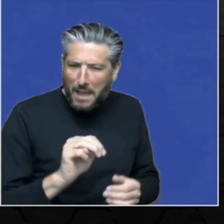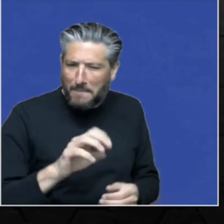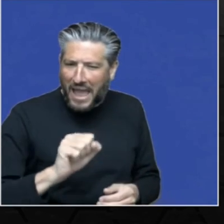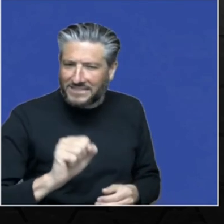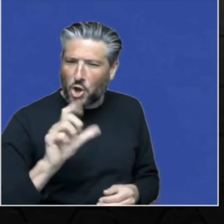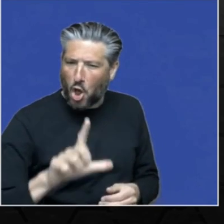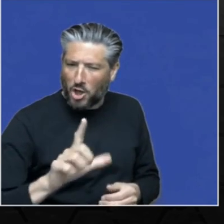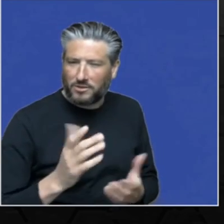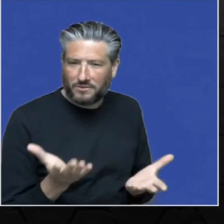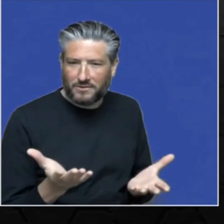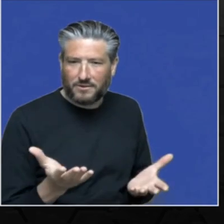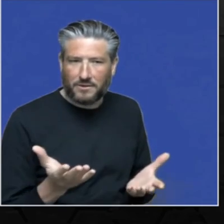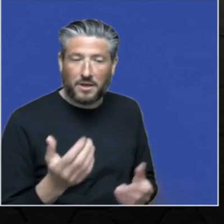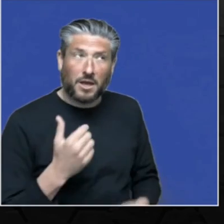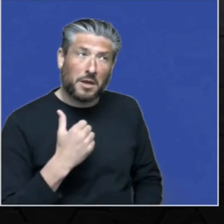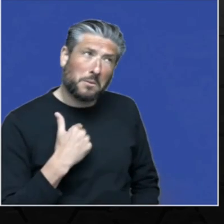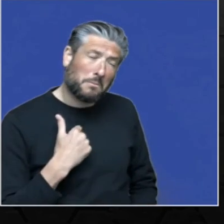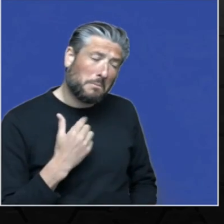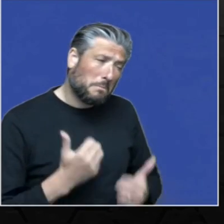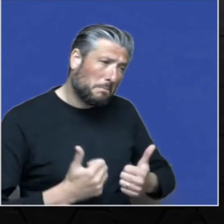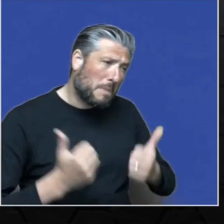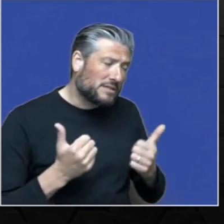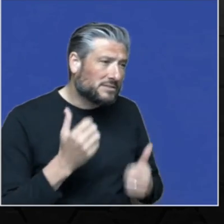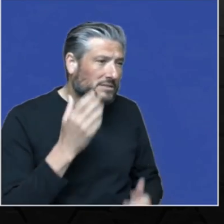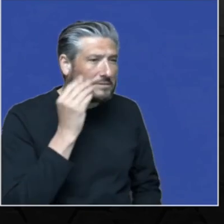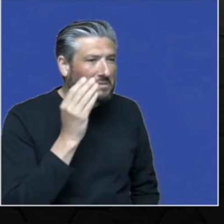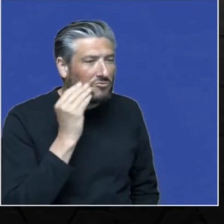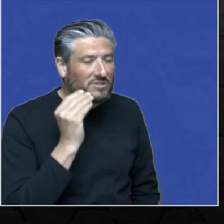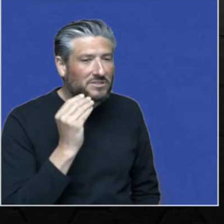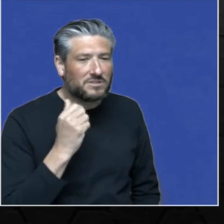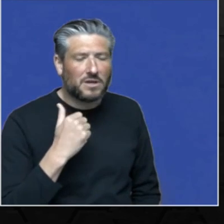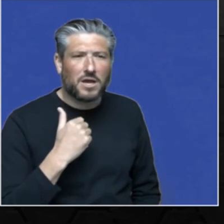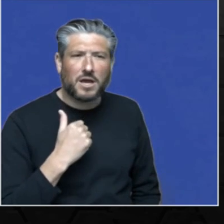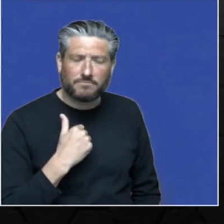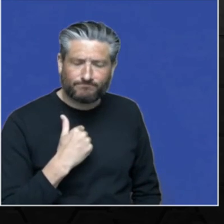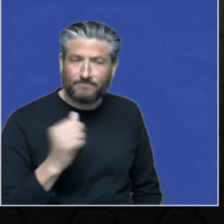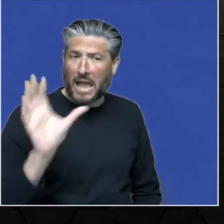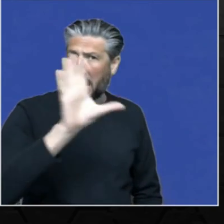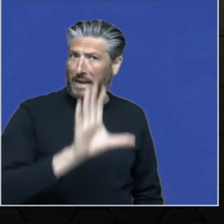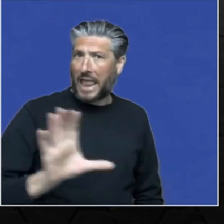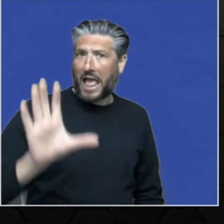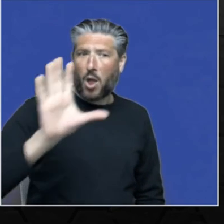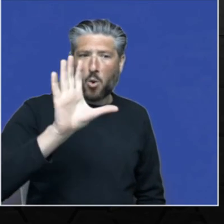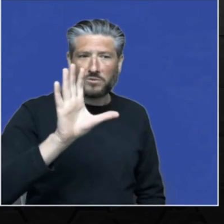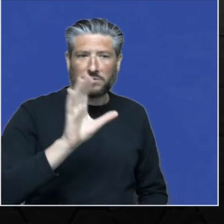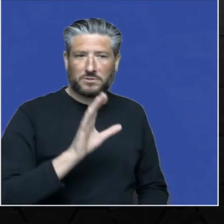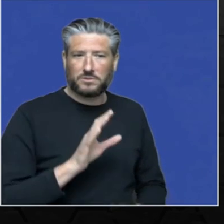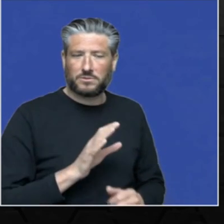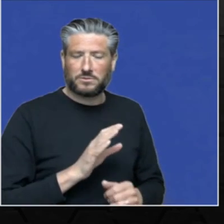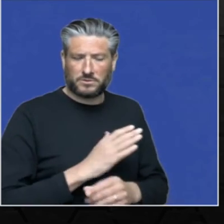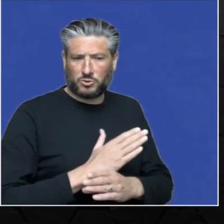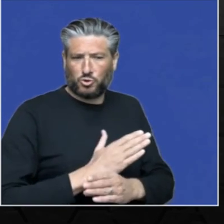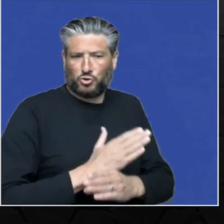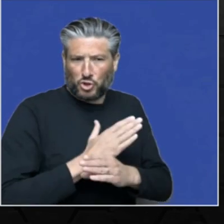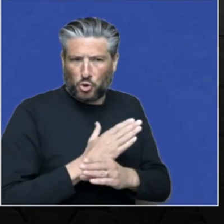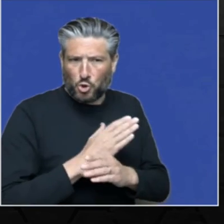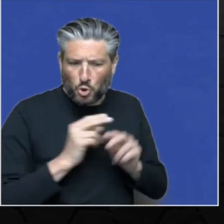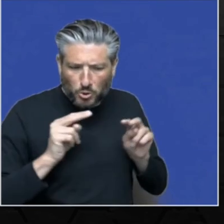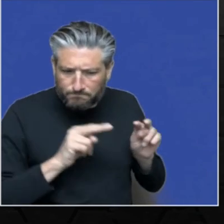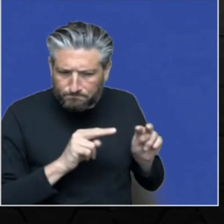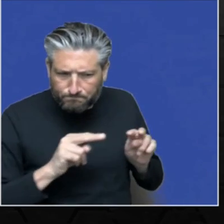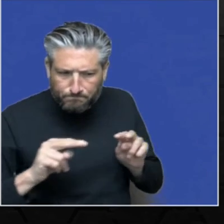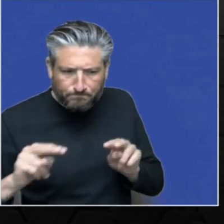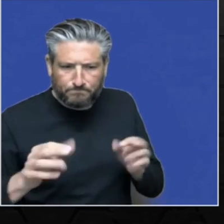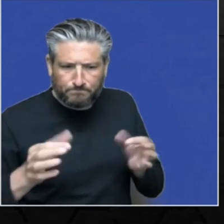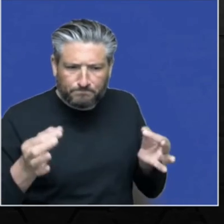when I talked about cloud security with one of the cloud advocates in the Learn TV. It